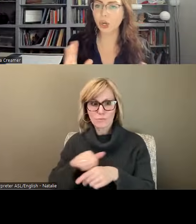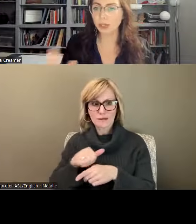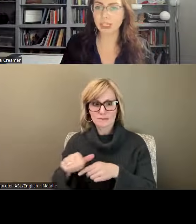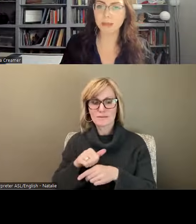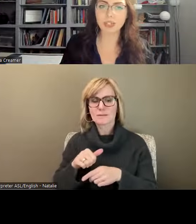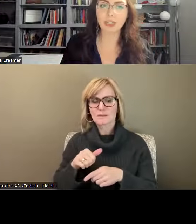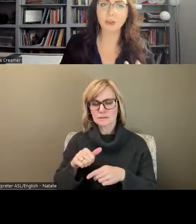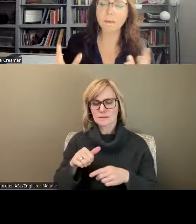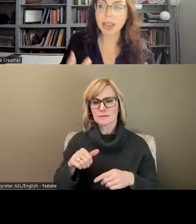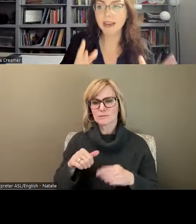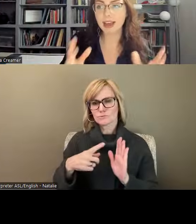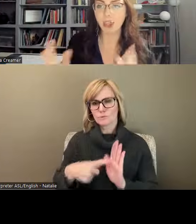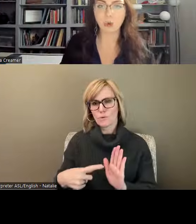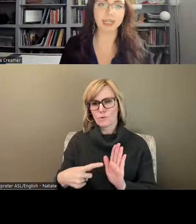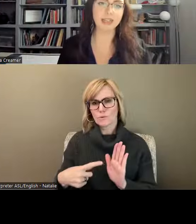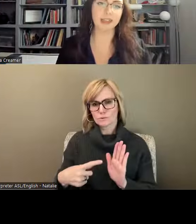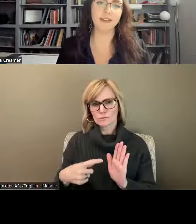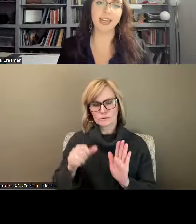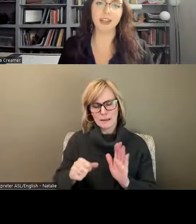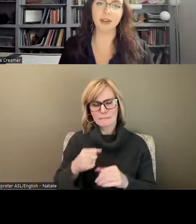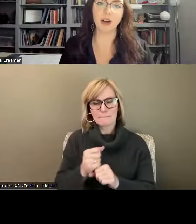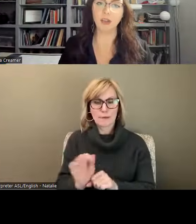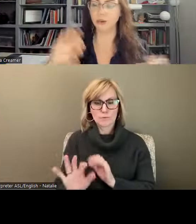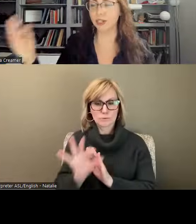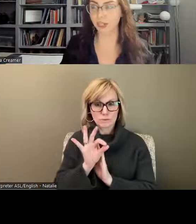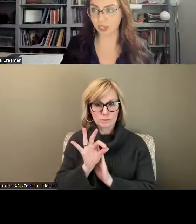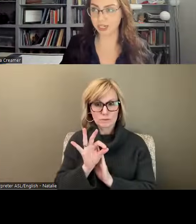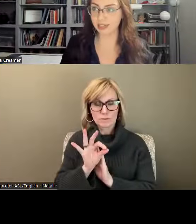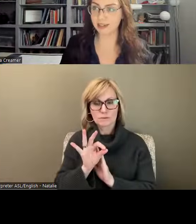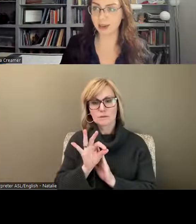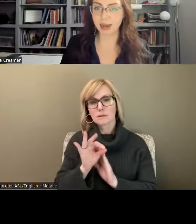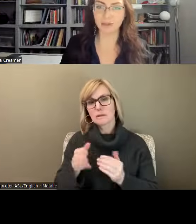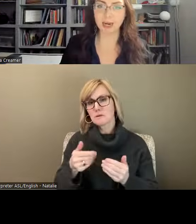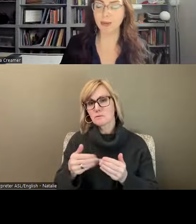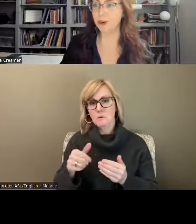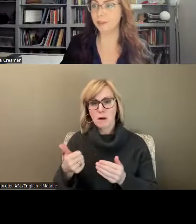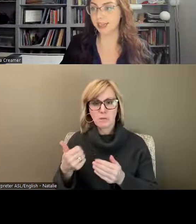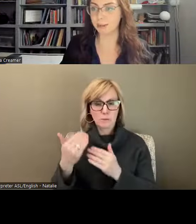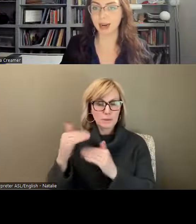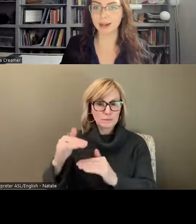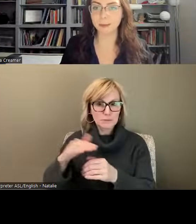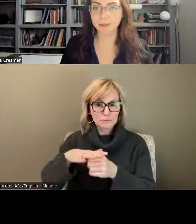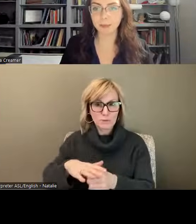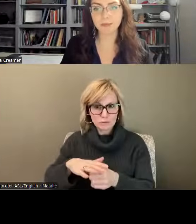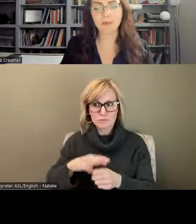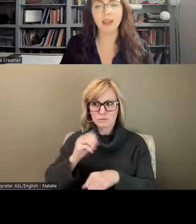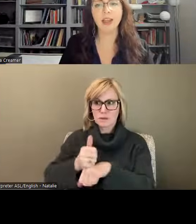still shows the ability to make that choice in the face of other restrictions that might have been imposed by the